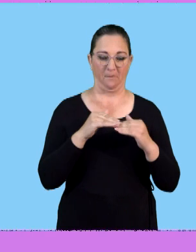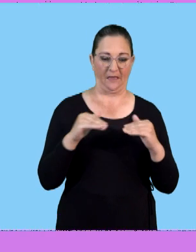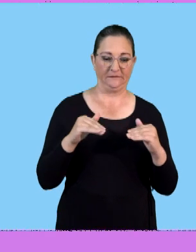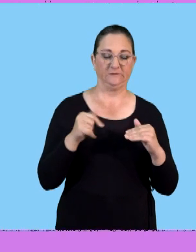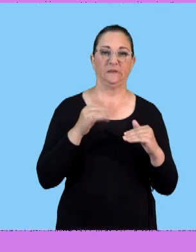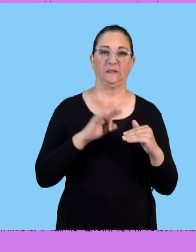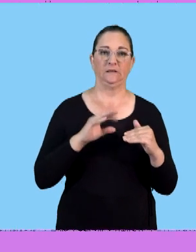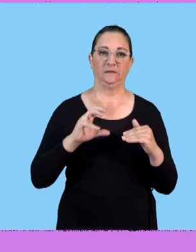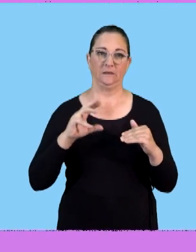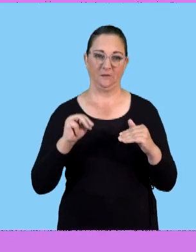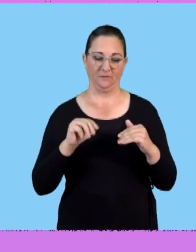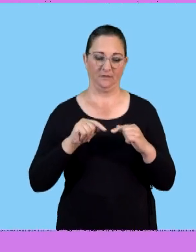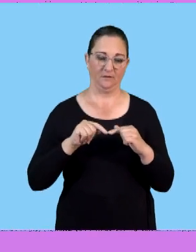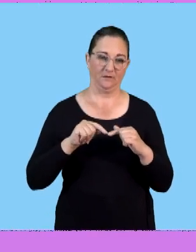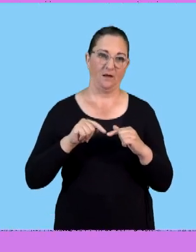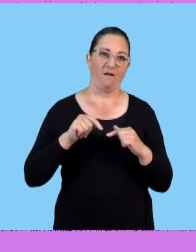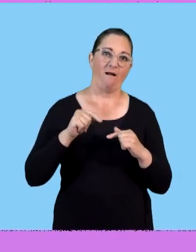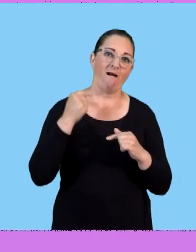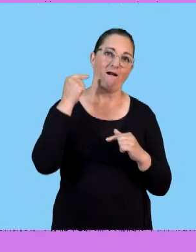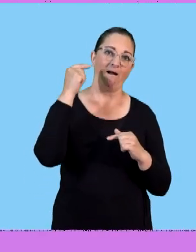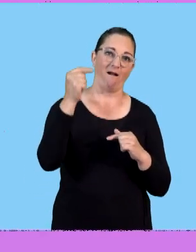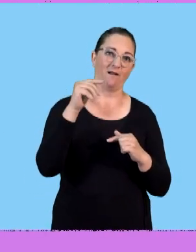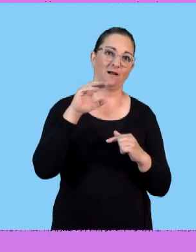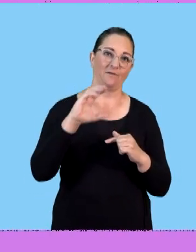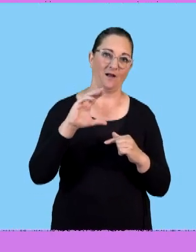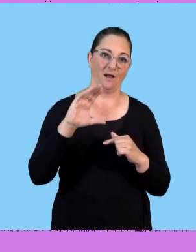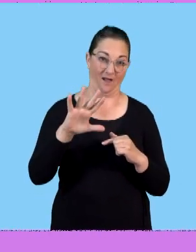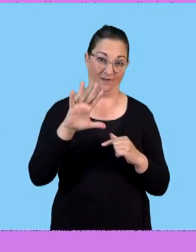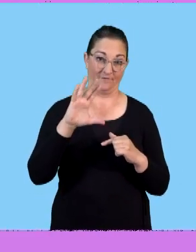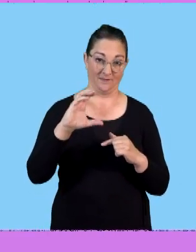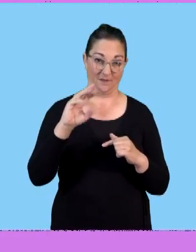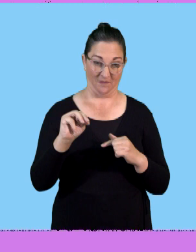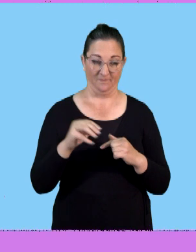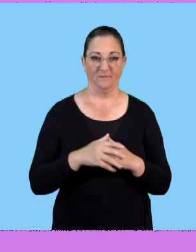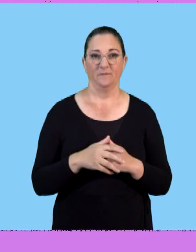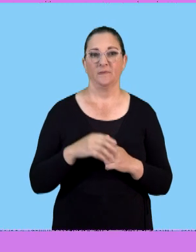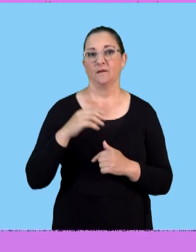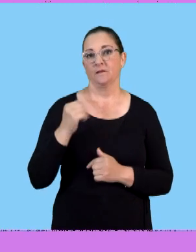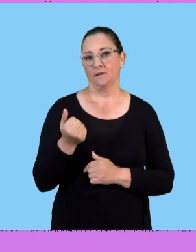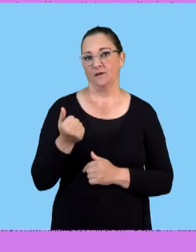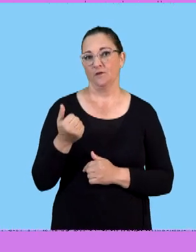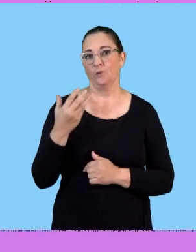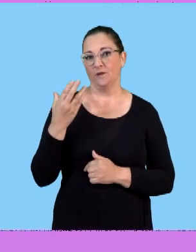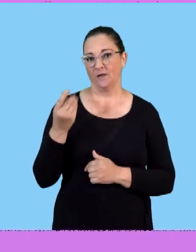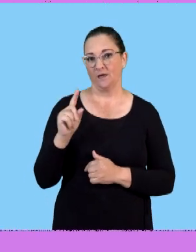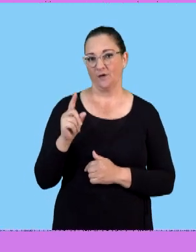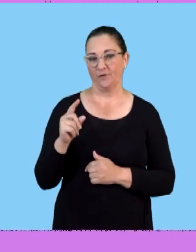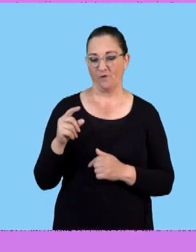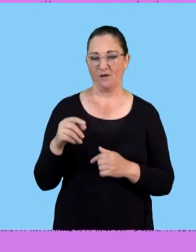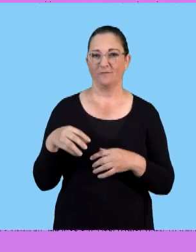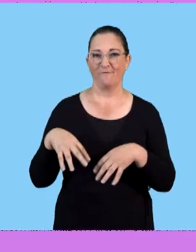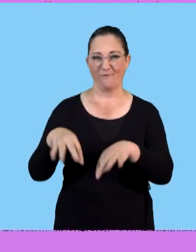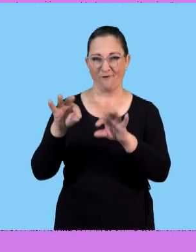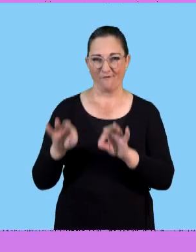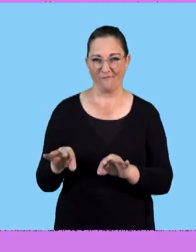of 3 centimeters and the height of 5 centimeters. Then we also have the dimensions of a rectangular piece